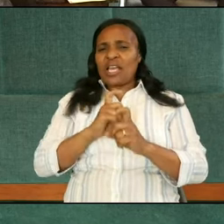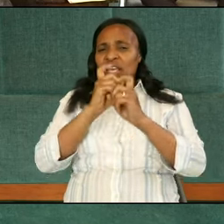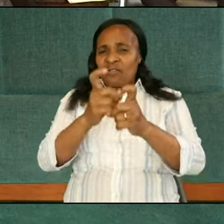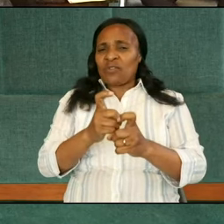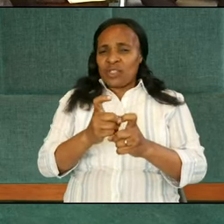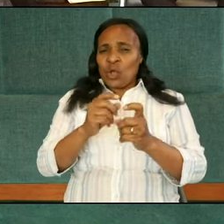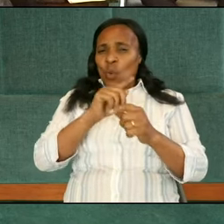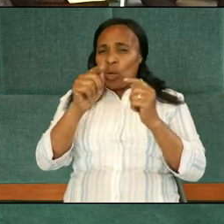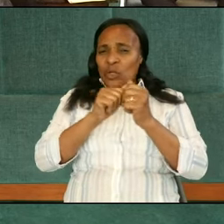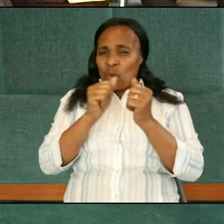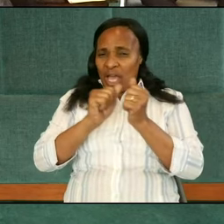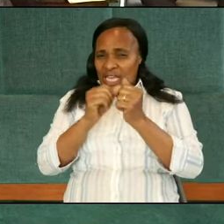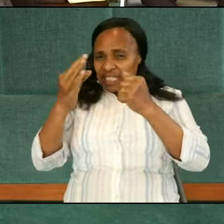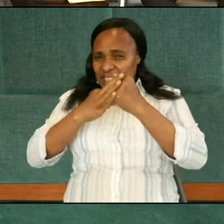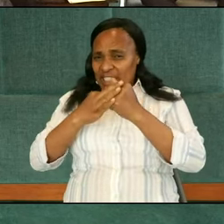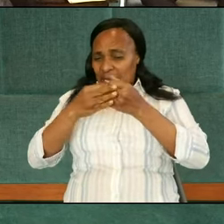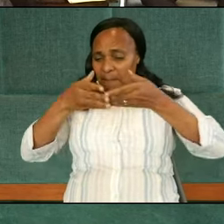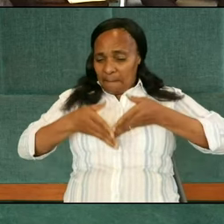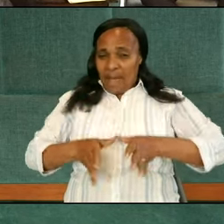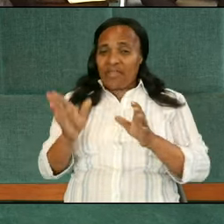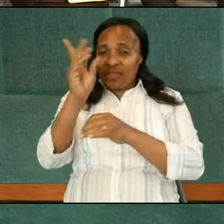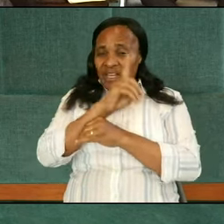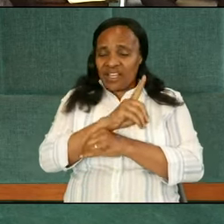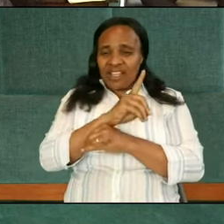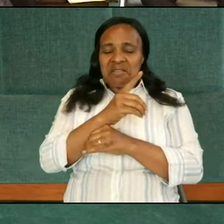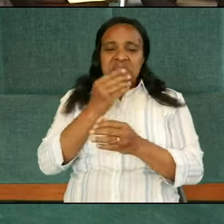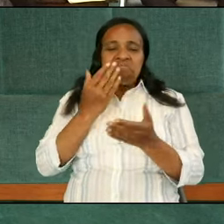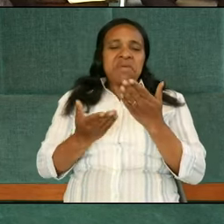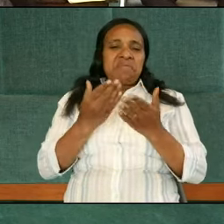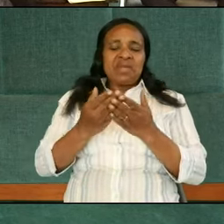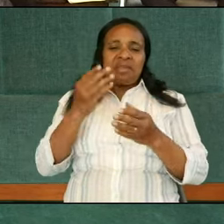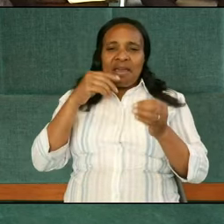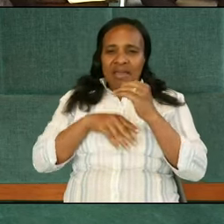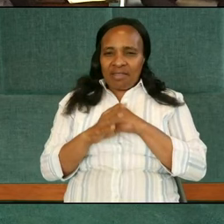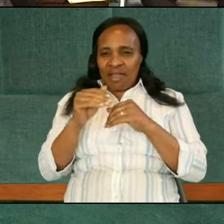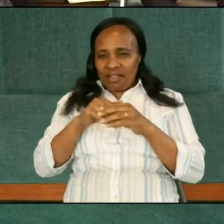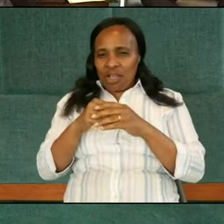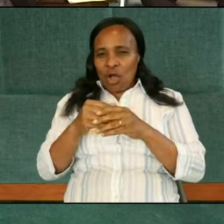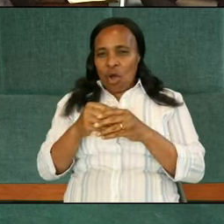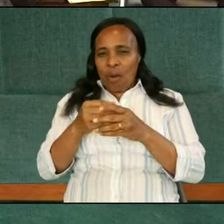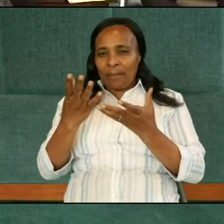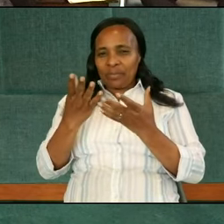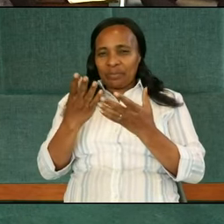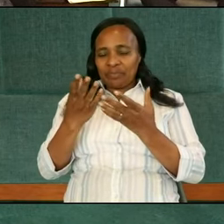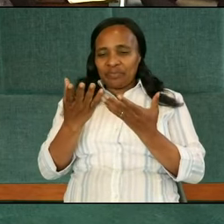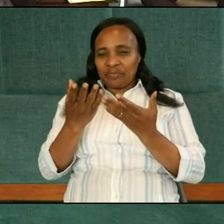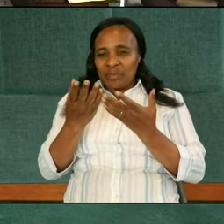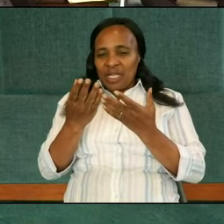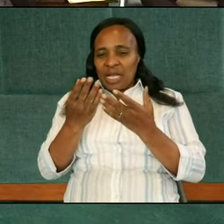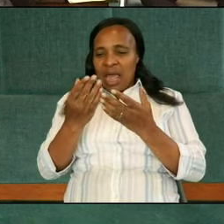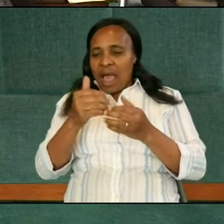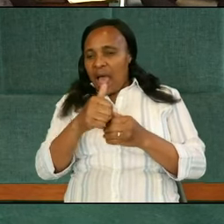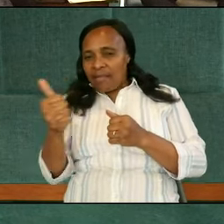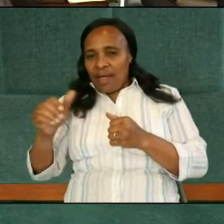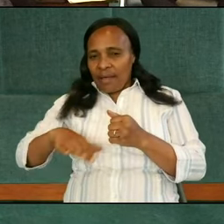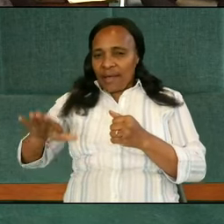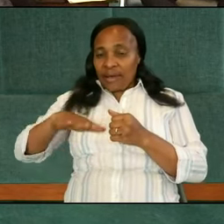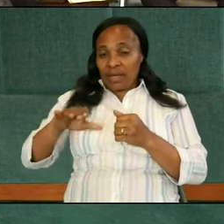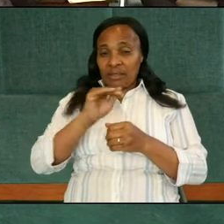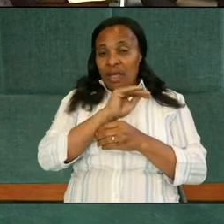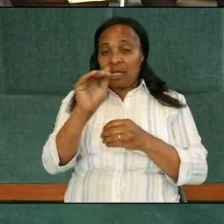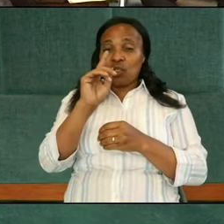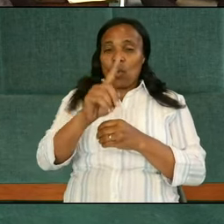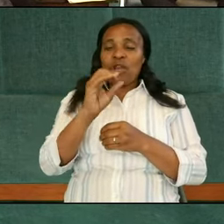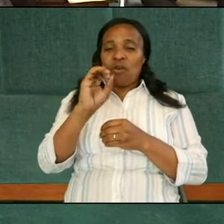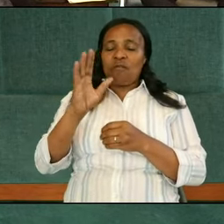your 18th birthday? You know, possibly before I go into the options they've given us, maybe I can ask